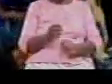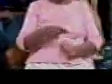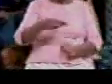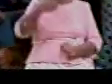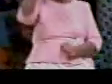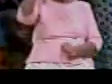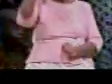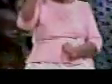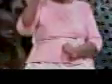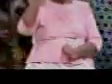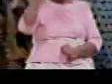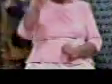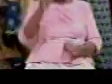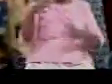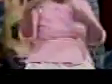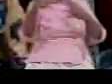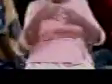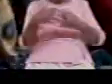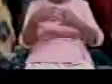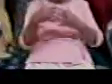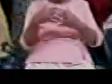Brother in India, are you praying?